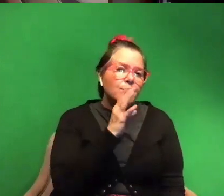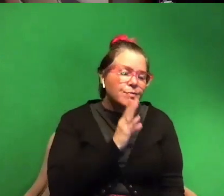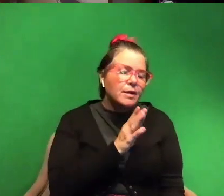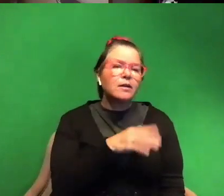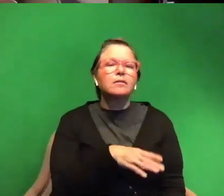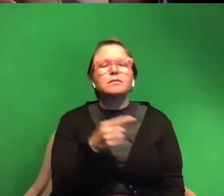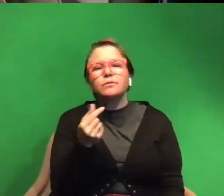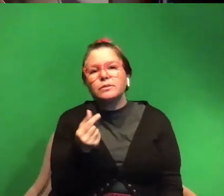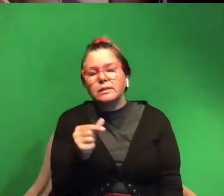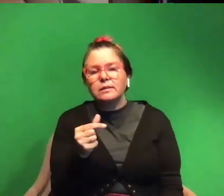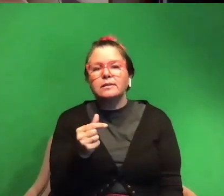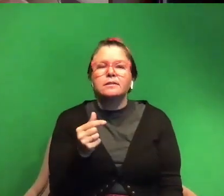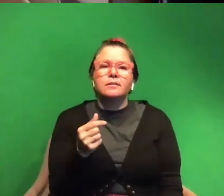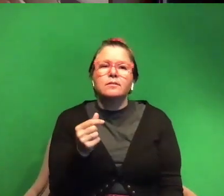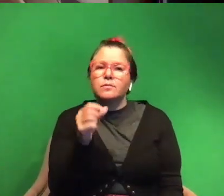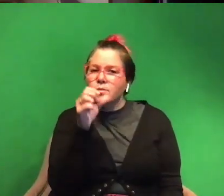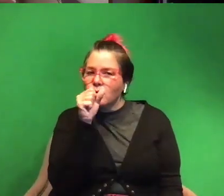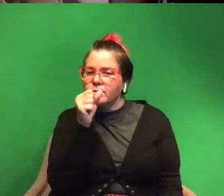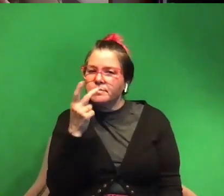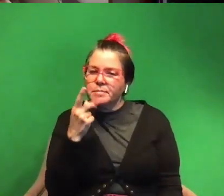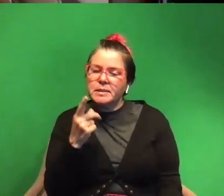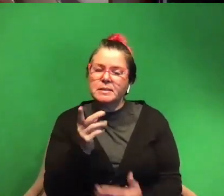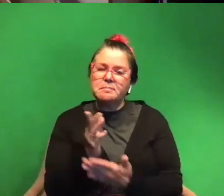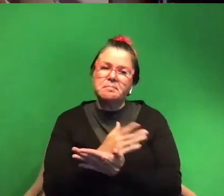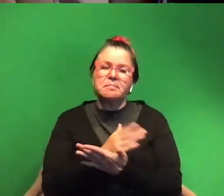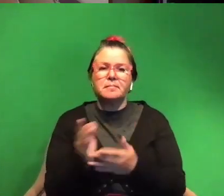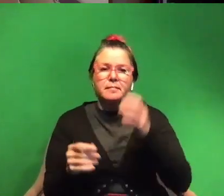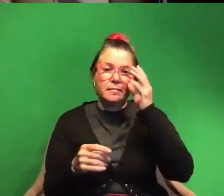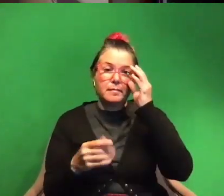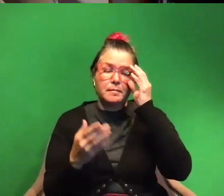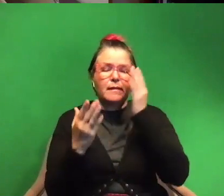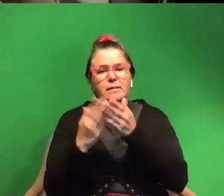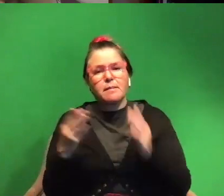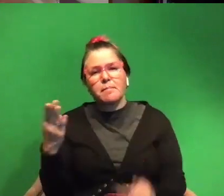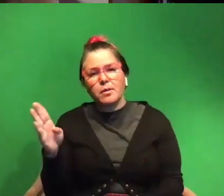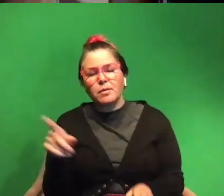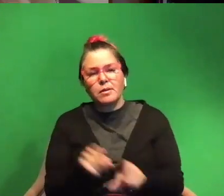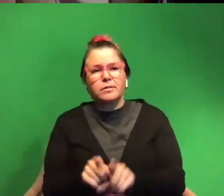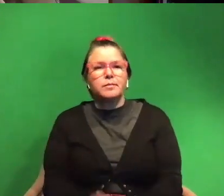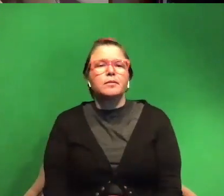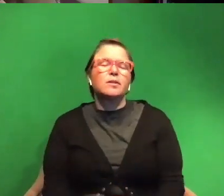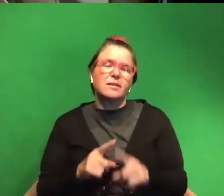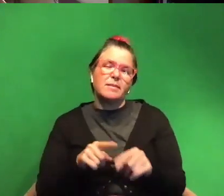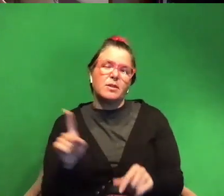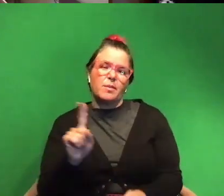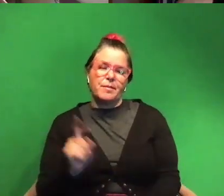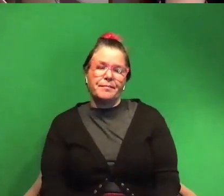be green, they can be orange or pink. There's some like blue as well. So it really depends on where you